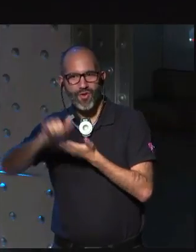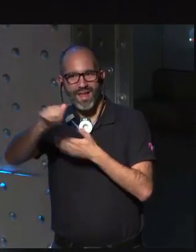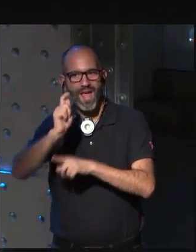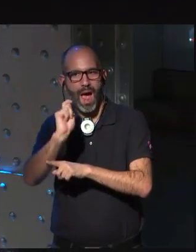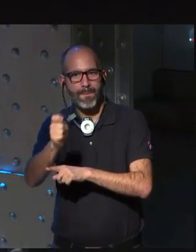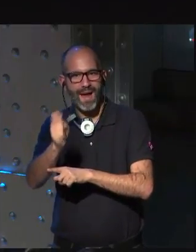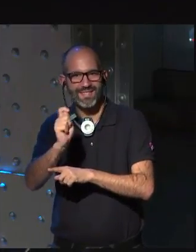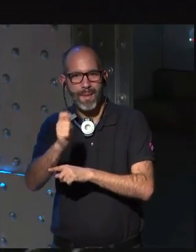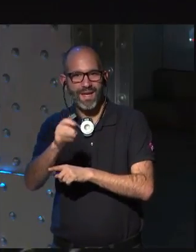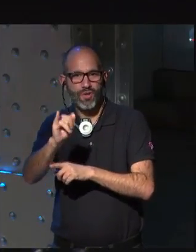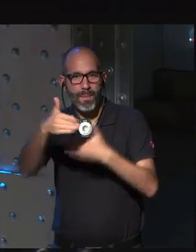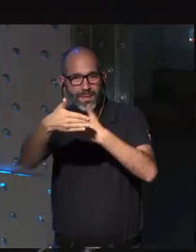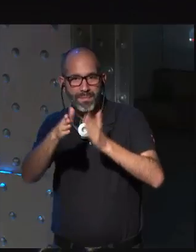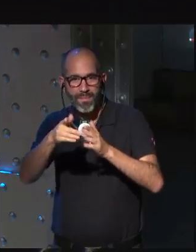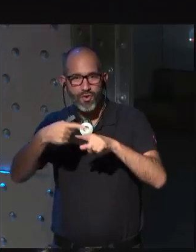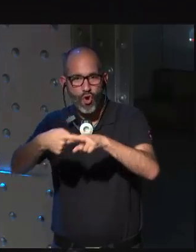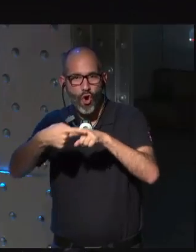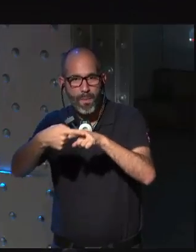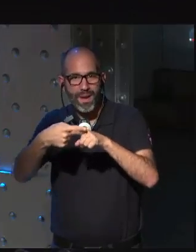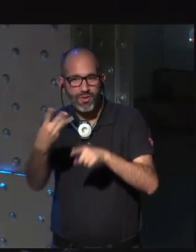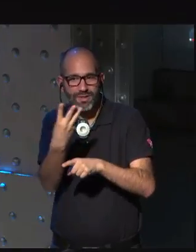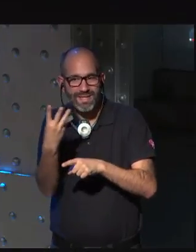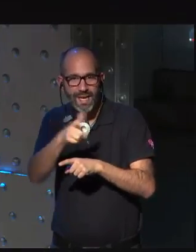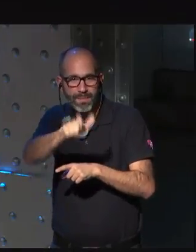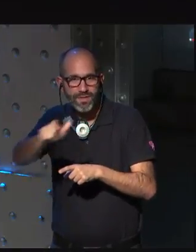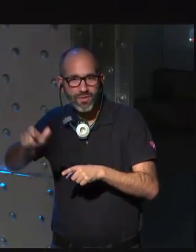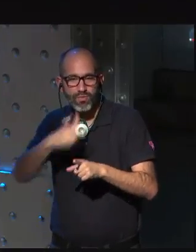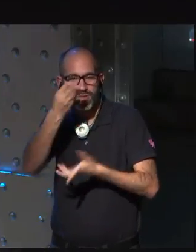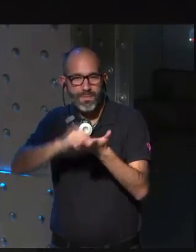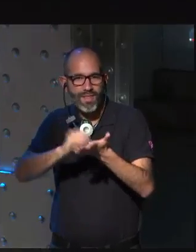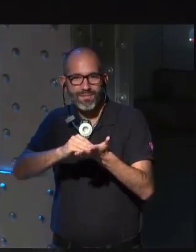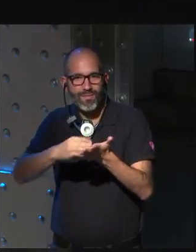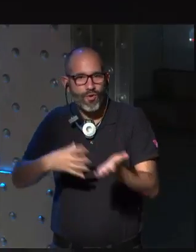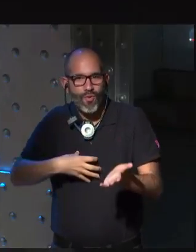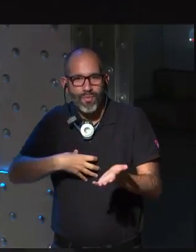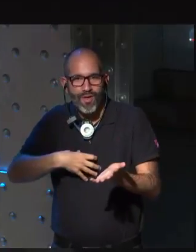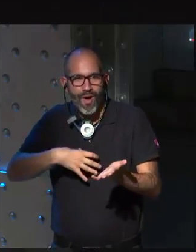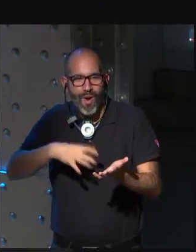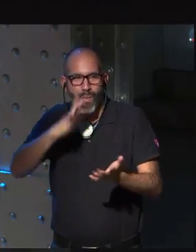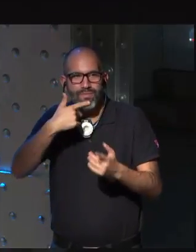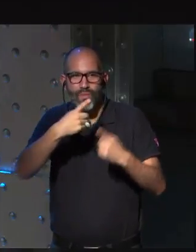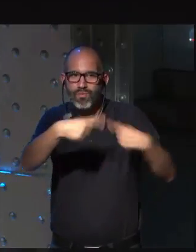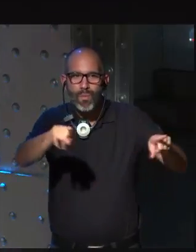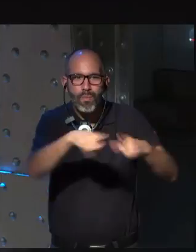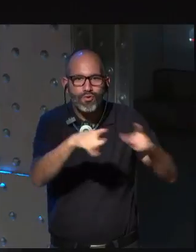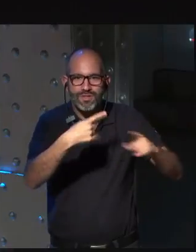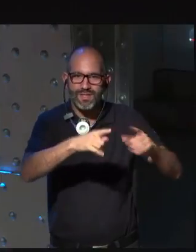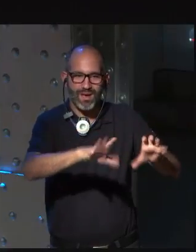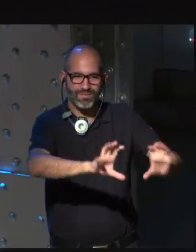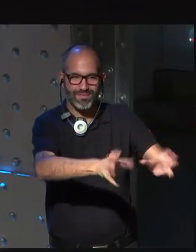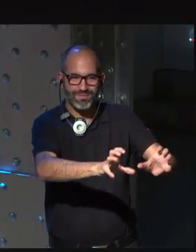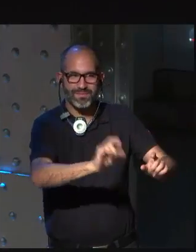So there's not really many times where I can just sit and listen to music on a stereo without bothering other people.